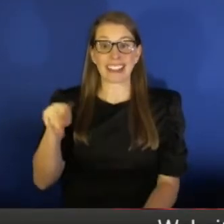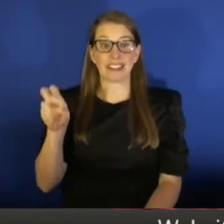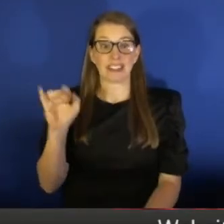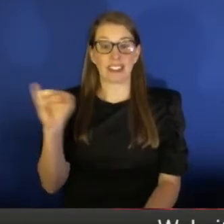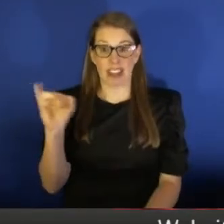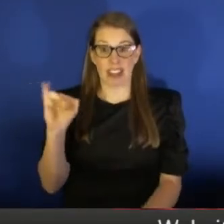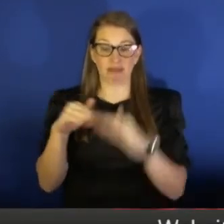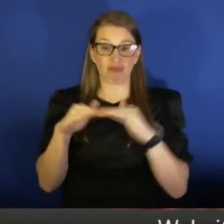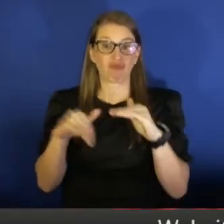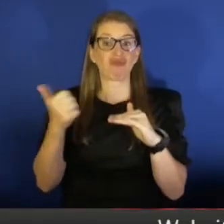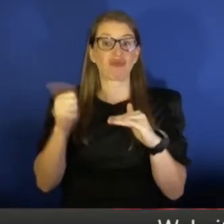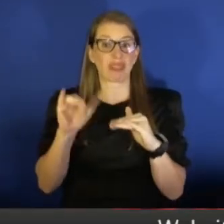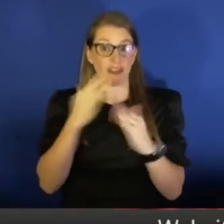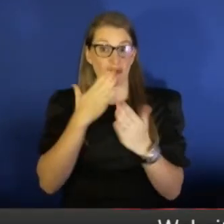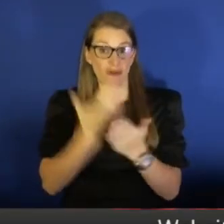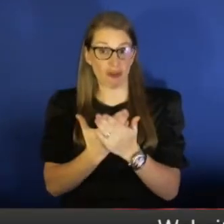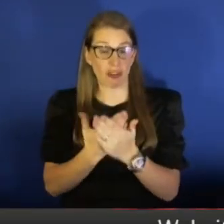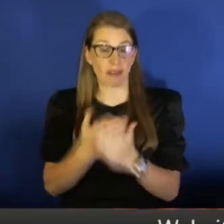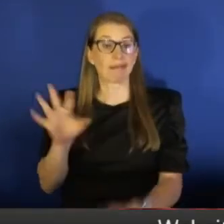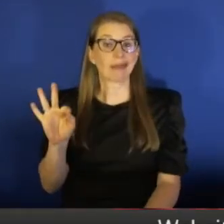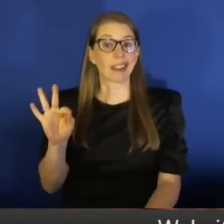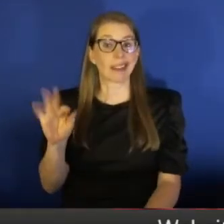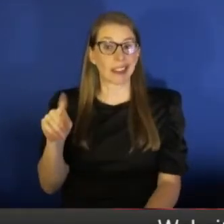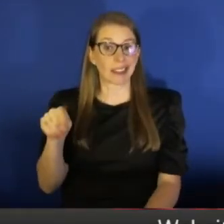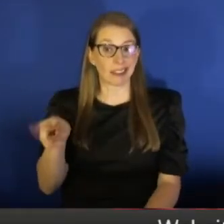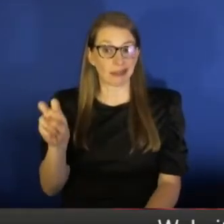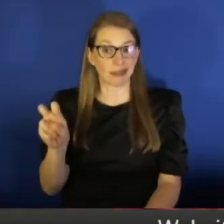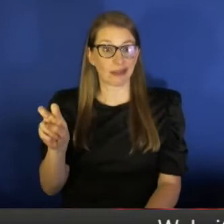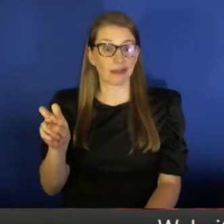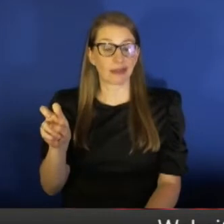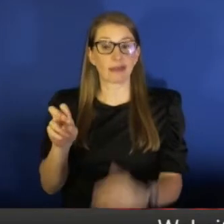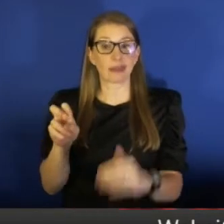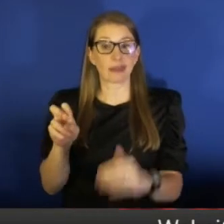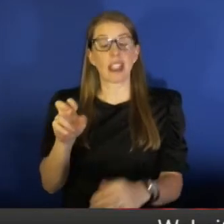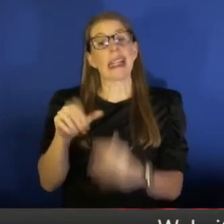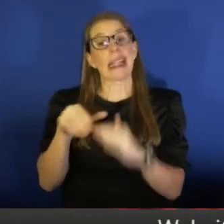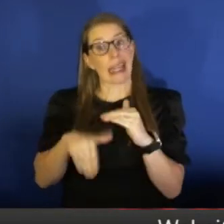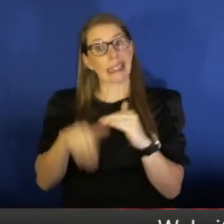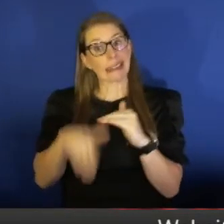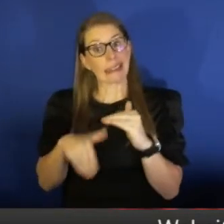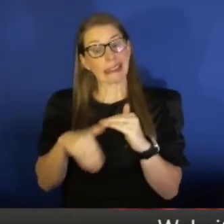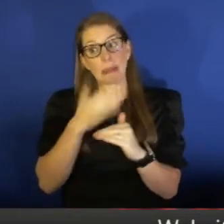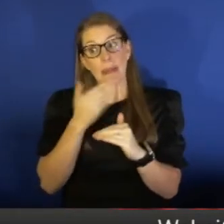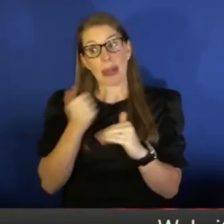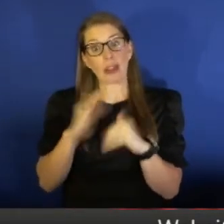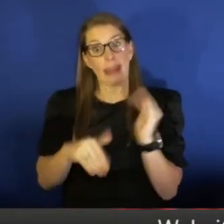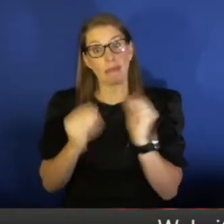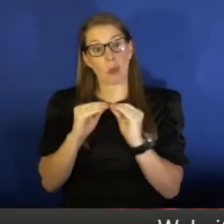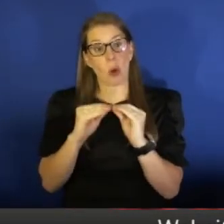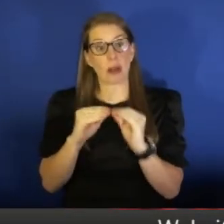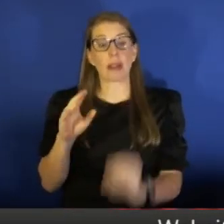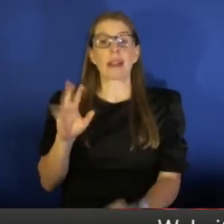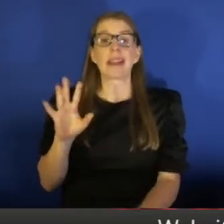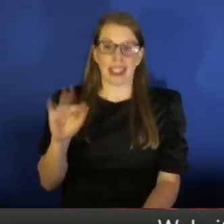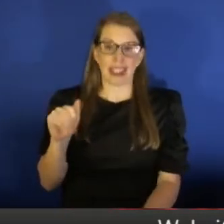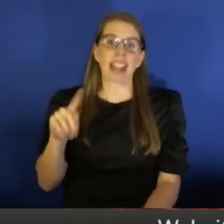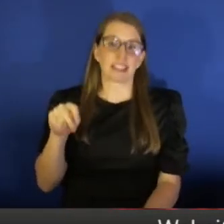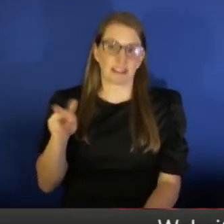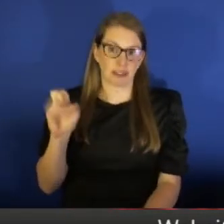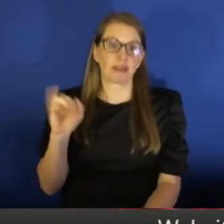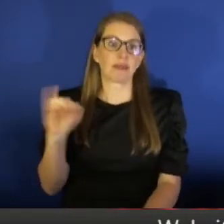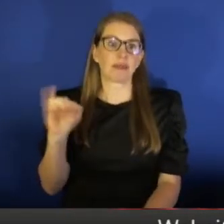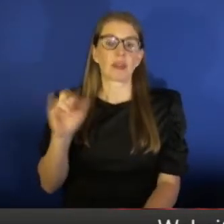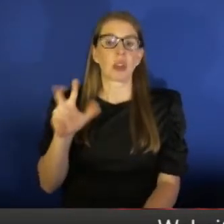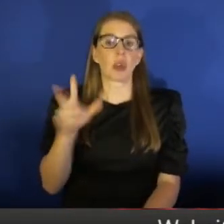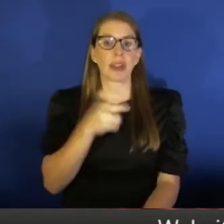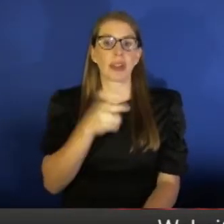That's good in the single digits. Again, less is much better than more. 9 active infections, 3 in the ICU,